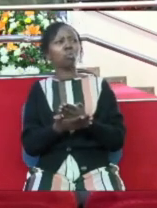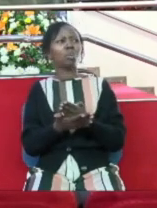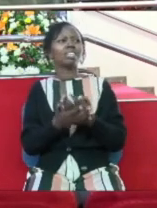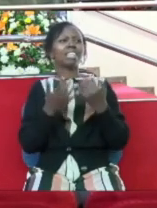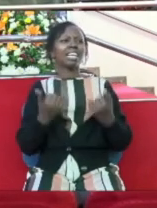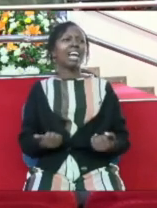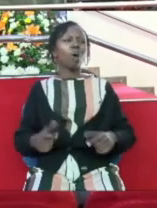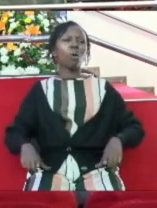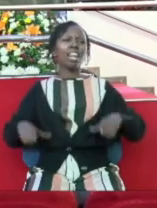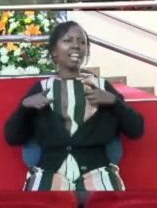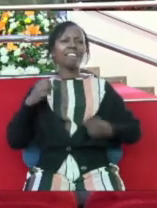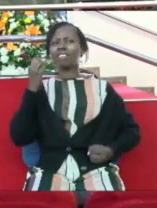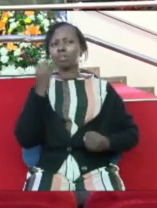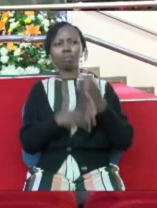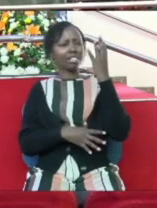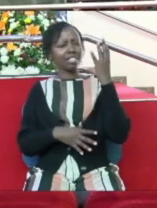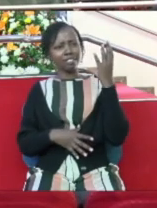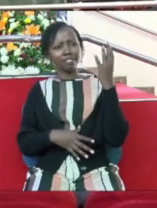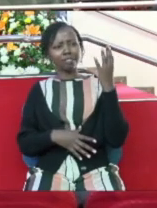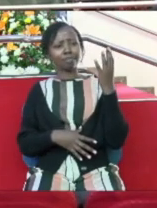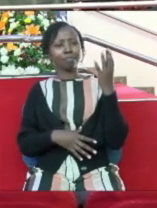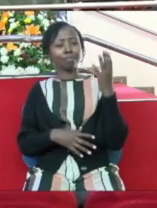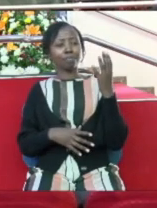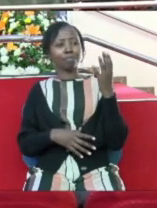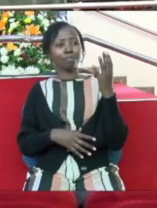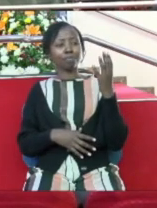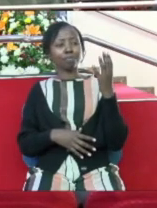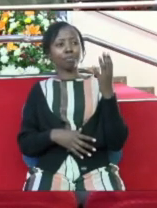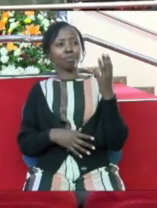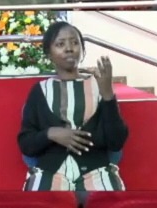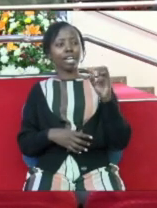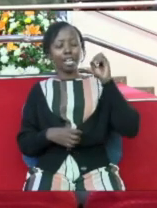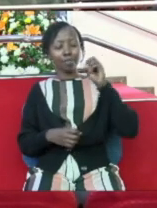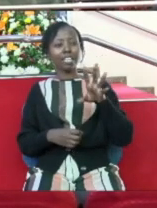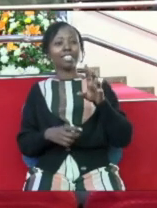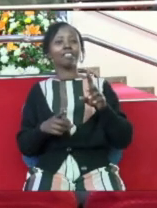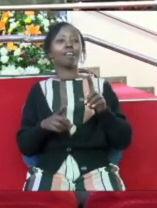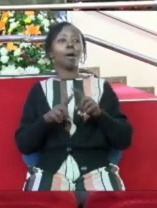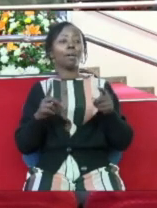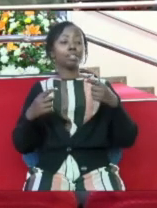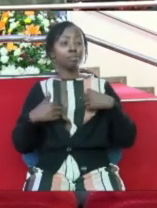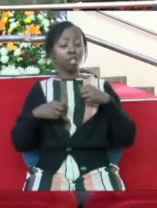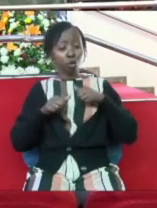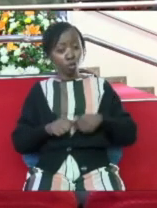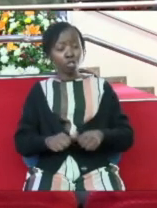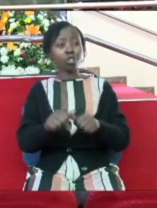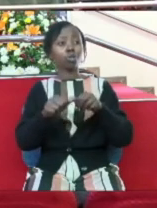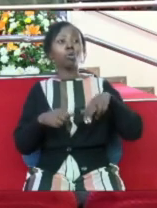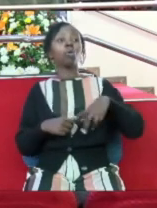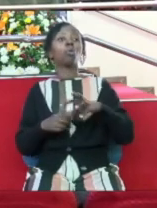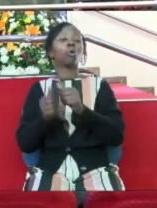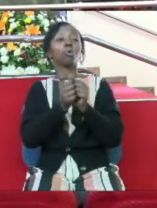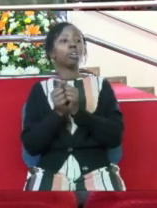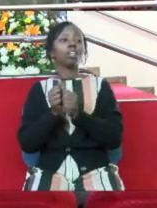had last year, hata kama sitaweza kununua kikapu cha vitu jinsi nilivyonunua mwaka uliopita, I will still walk with God. Bado nitatembea pamoja na Mungu. Praise